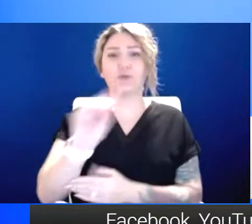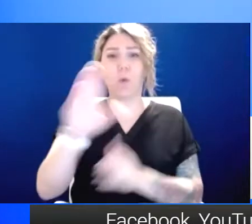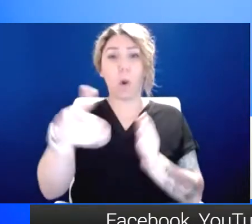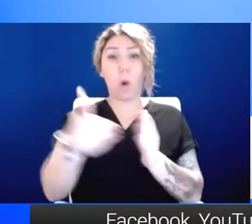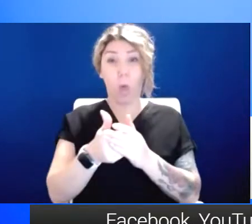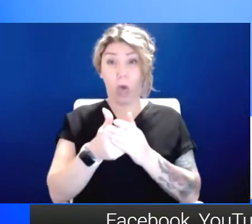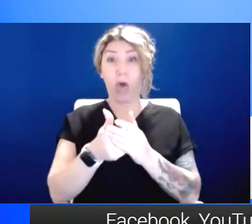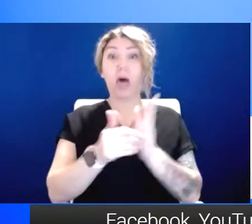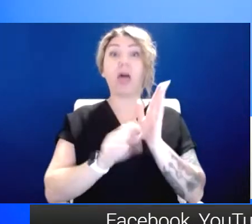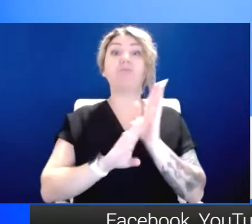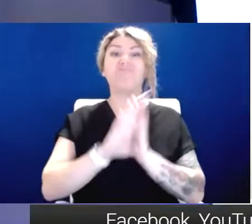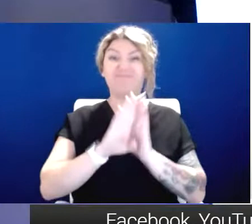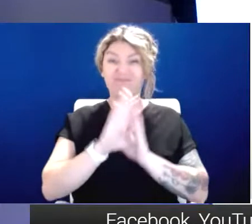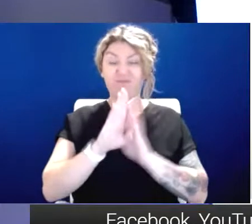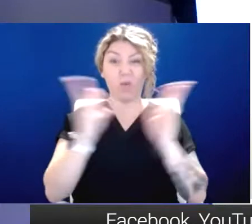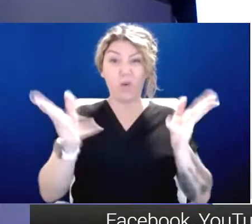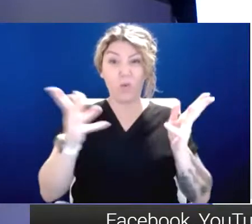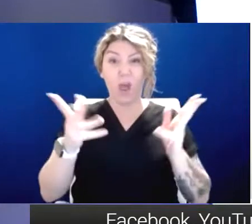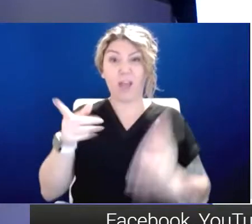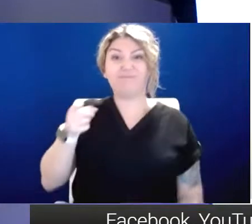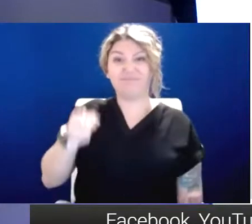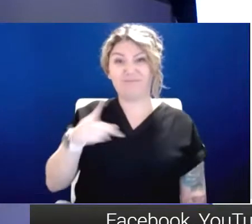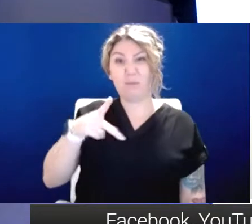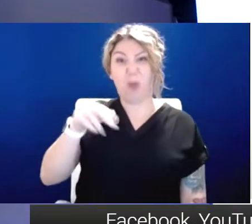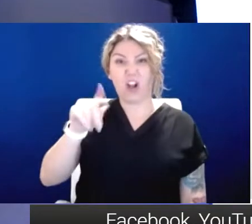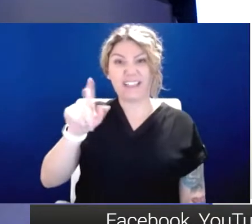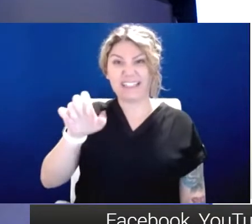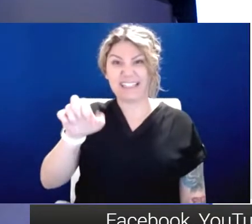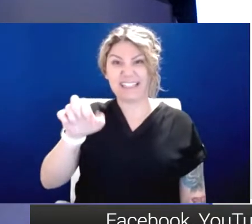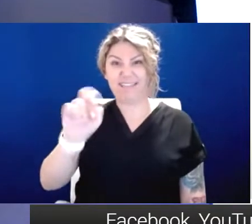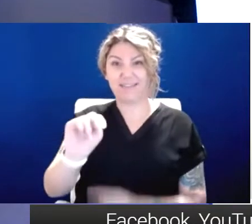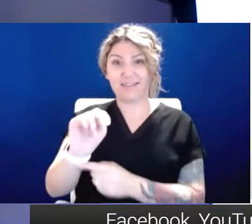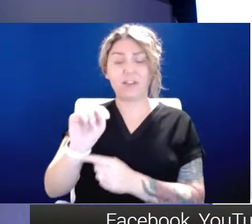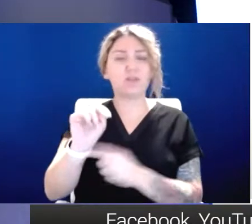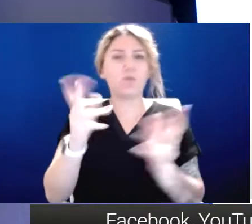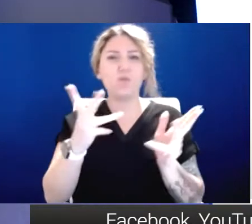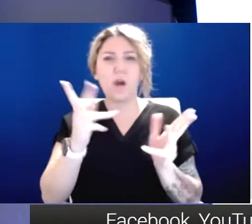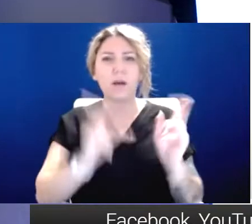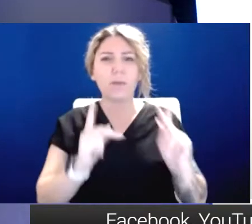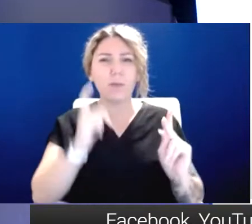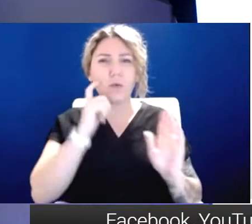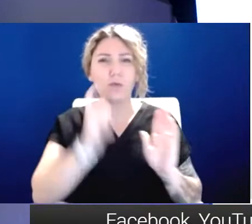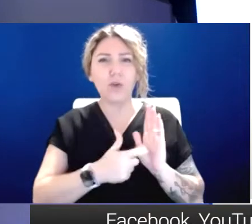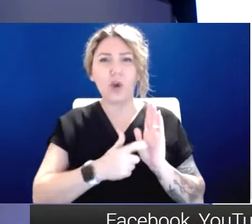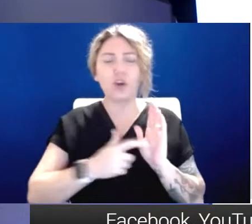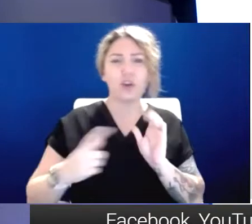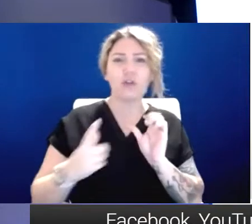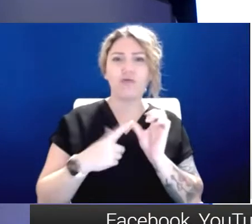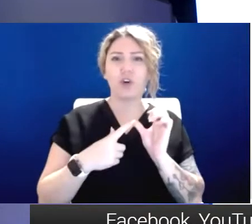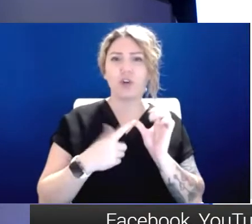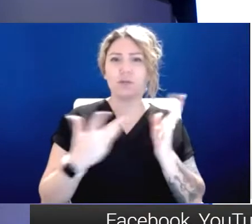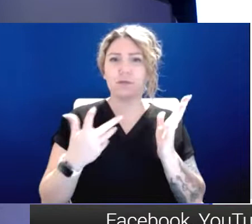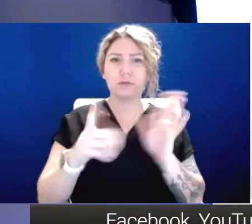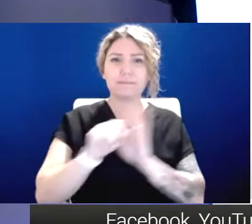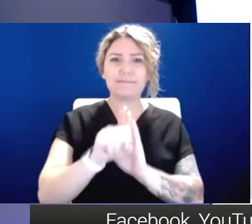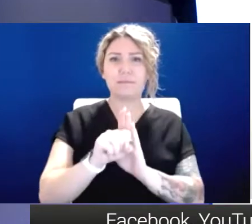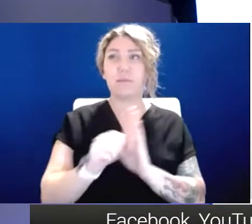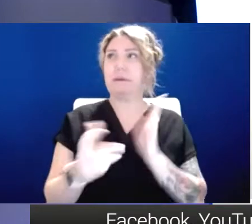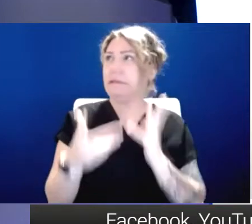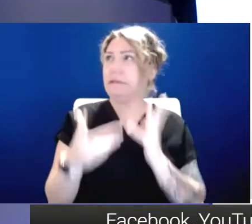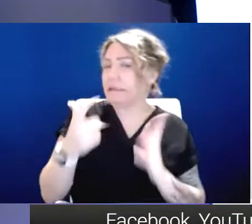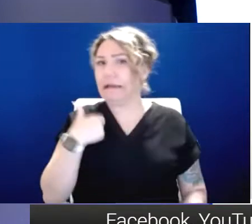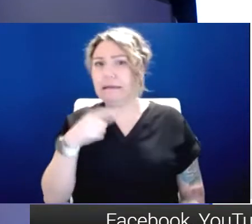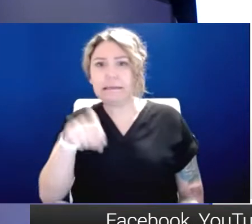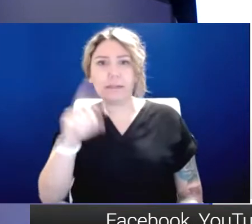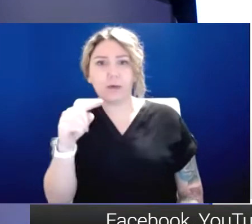of Parkinson's disease. So what might someone notice in those first initial signs, doctor, that might say, I need to get to my doctor and